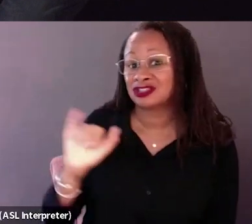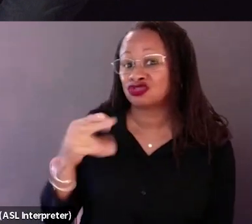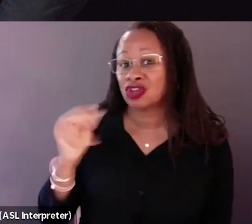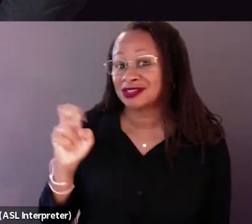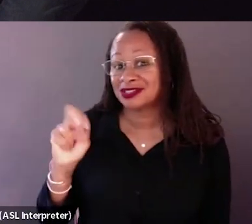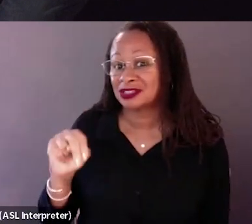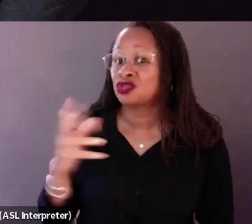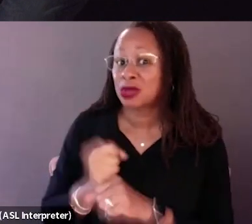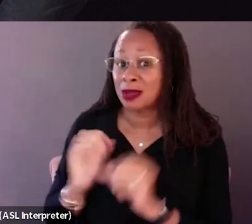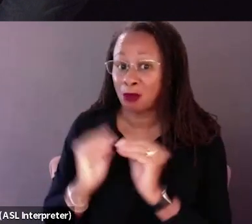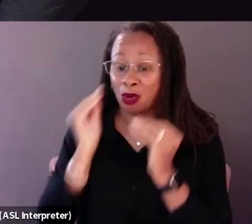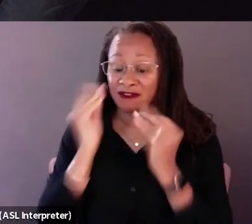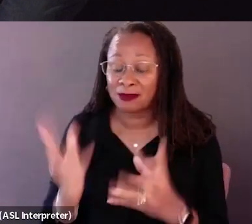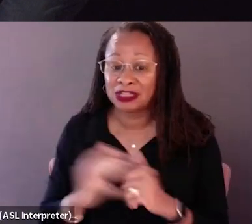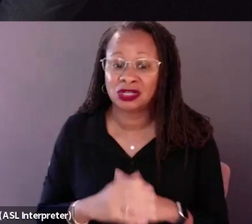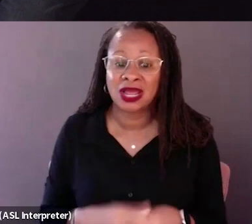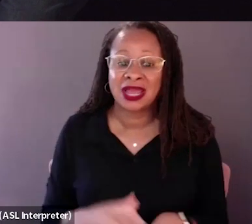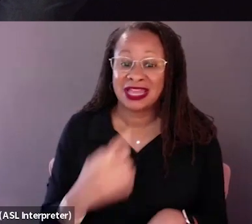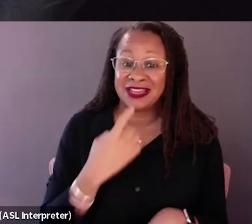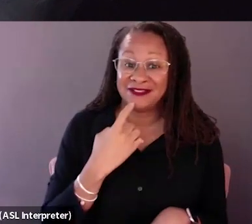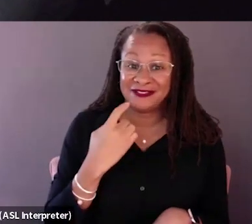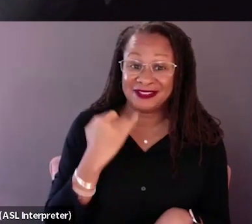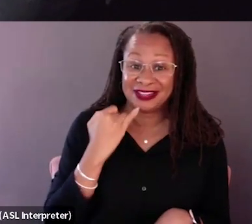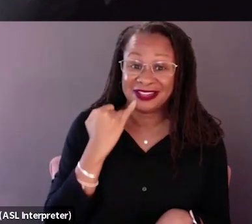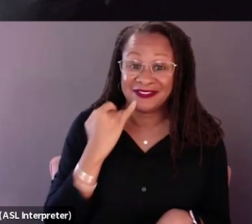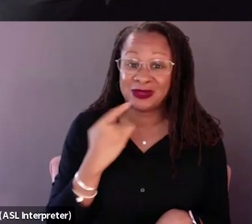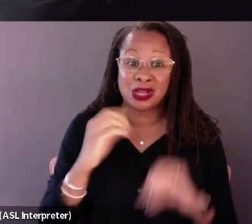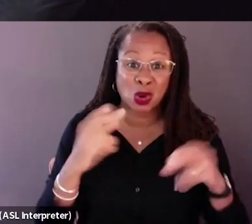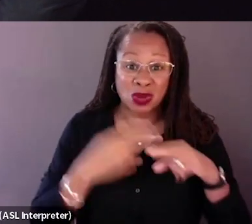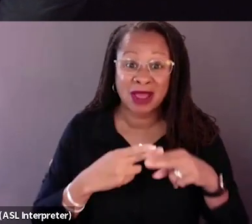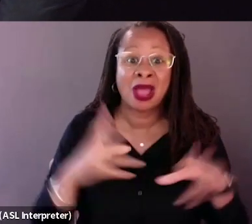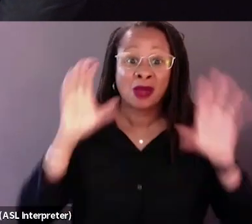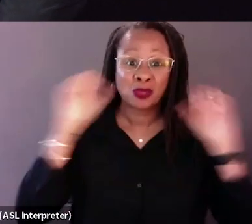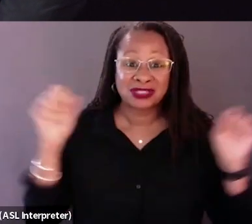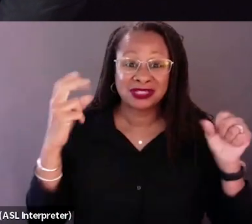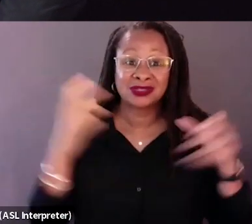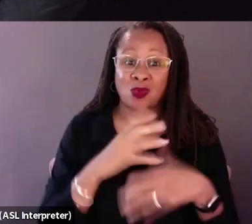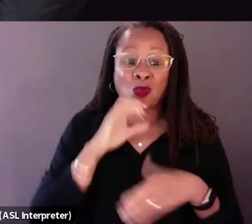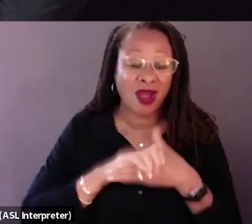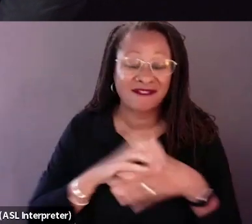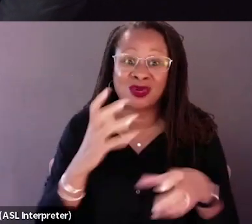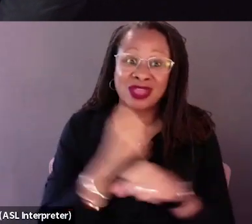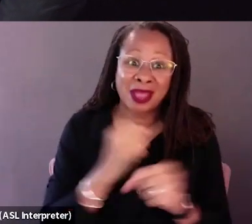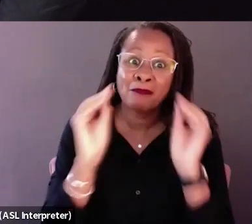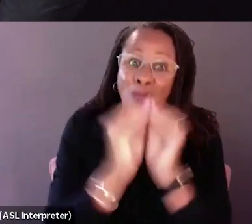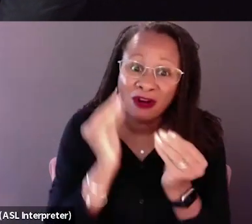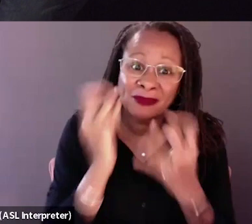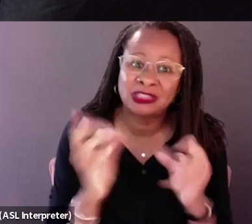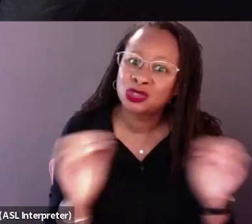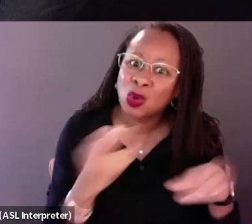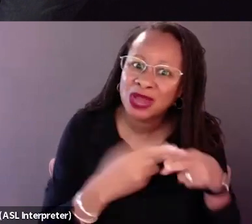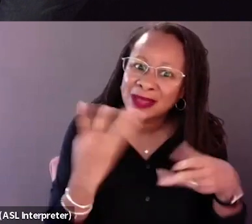more. President's wife, really no name, a little bit more. And then, what became clear, and Kim really